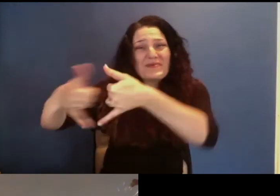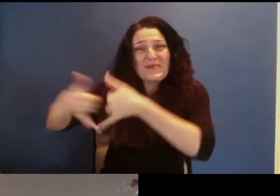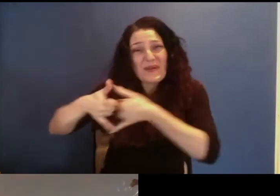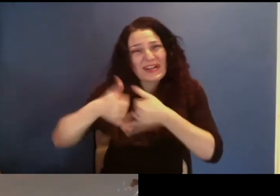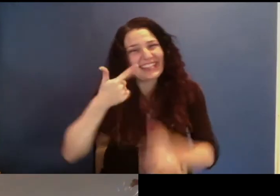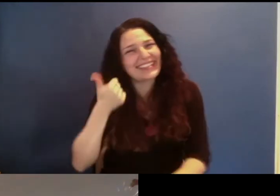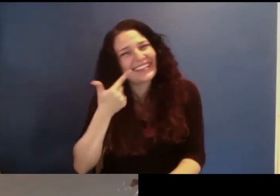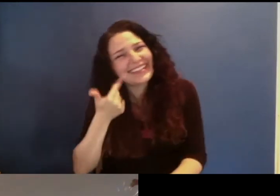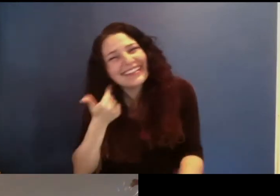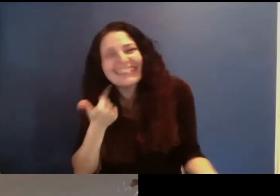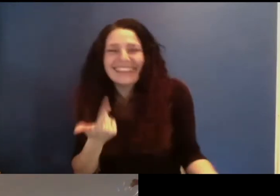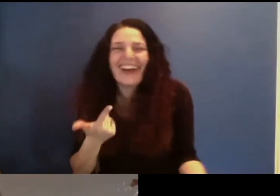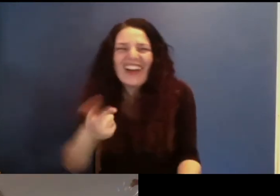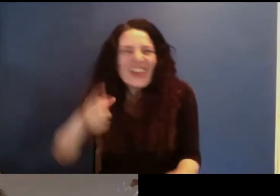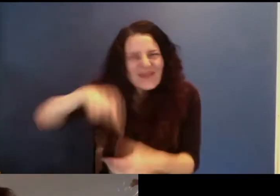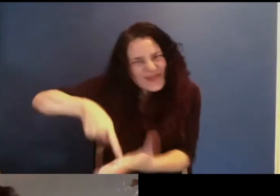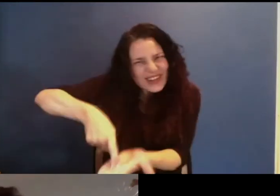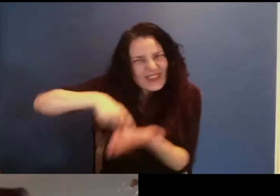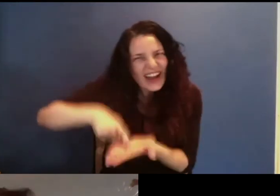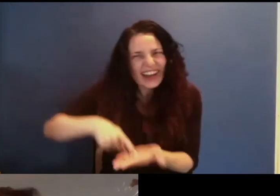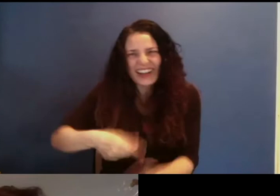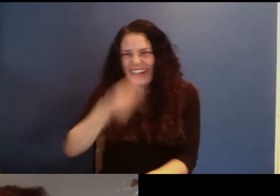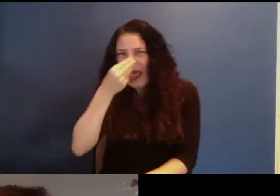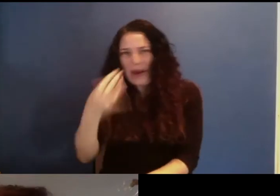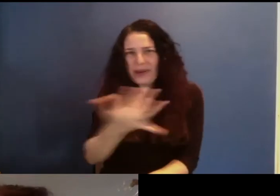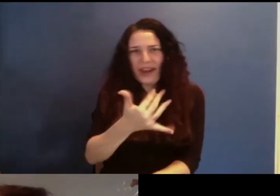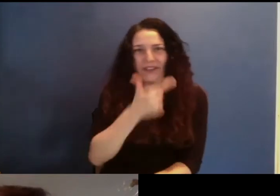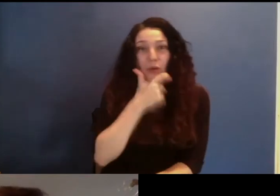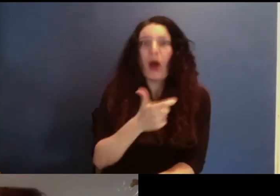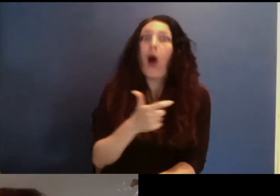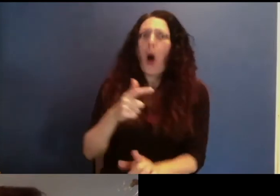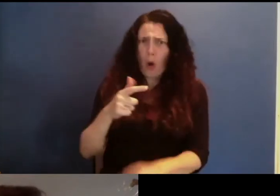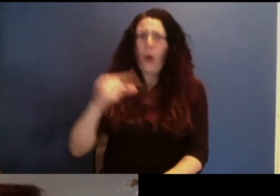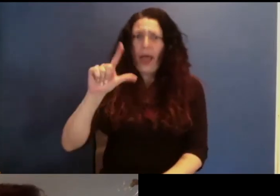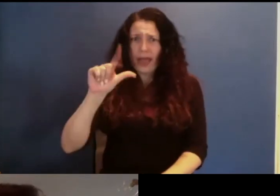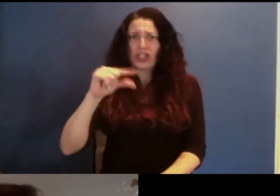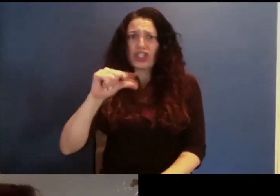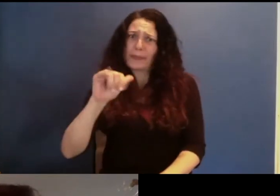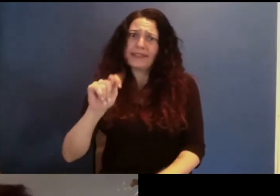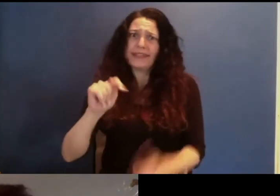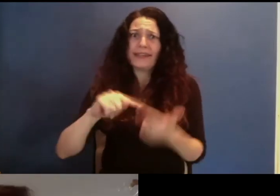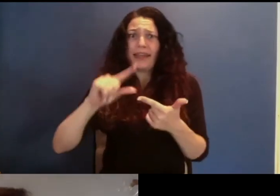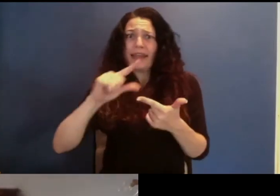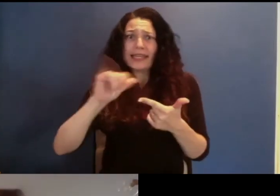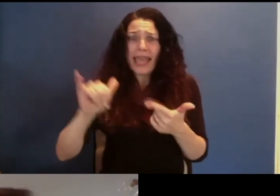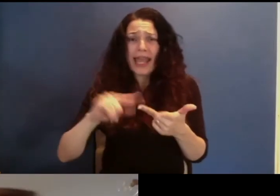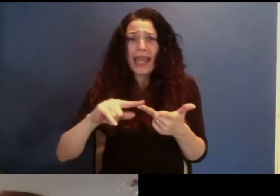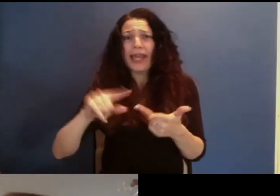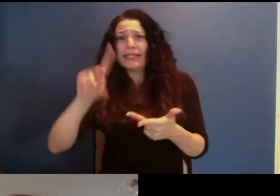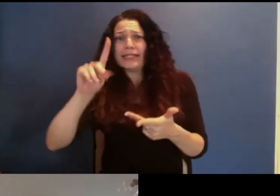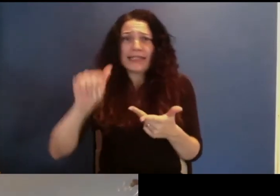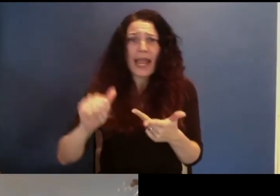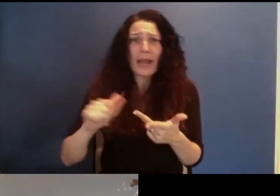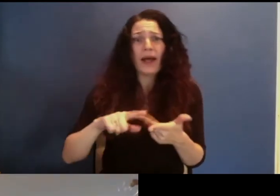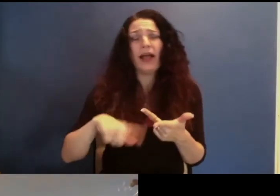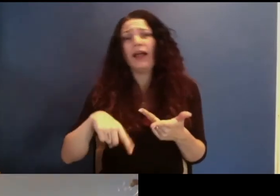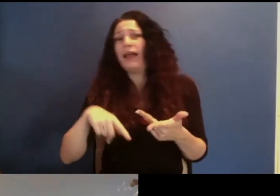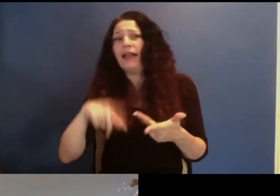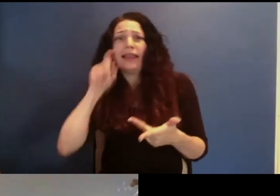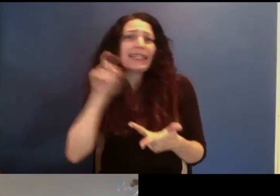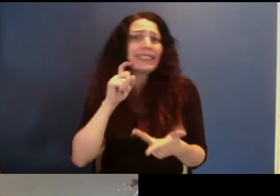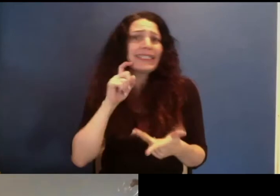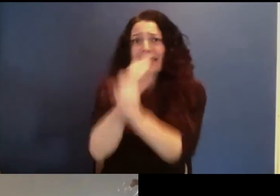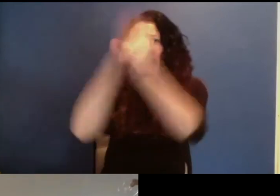Like, literally, they're like, they don't even watch the show. They're just like, oh, gay disabled, sex scene with a sex worker. They're like, okay, just give it to him. Like, give it, just